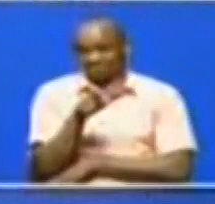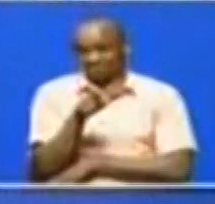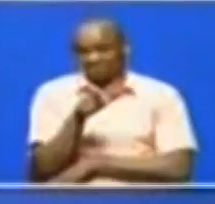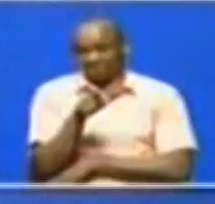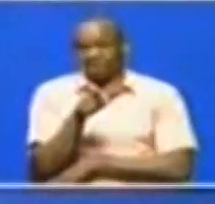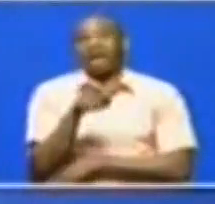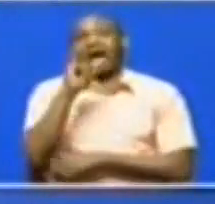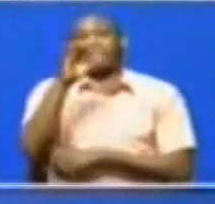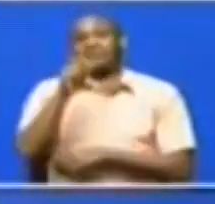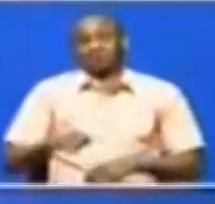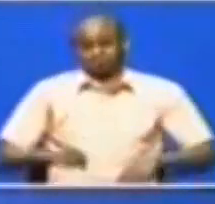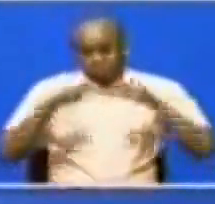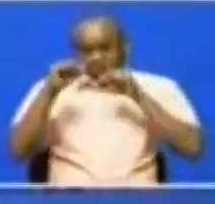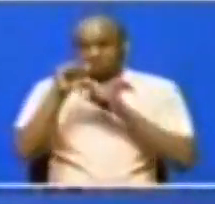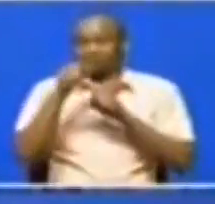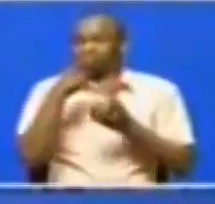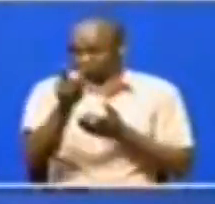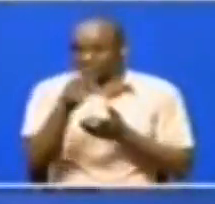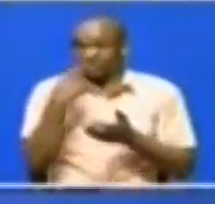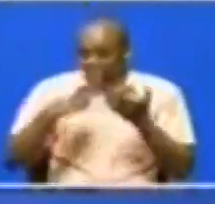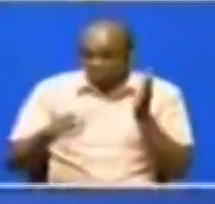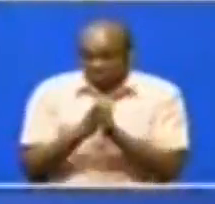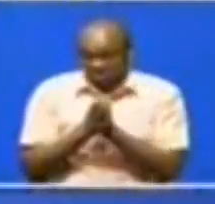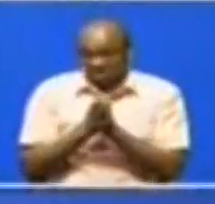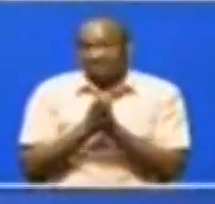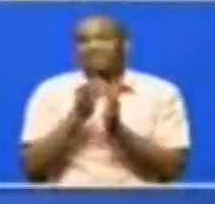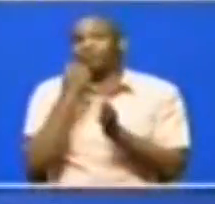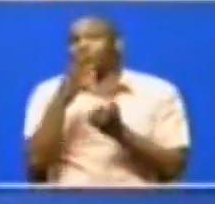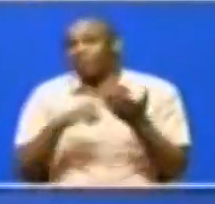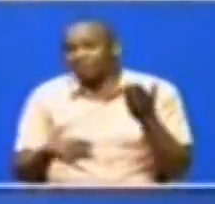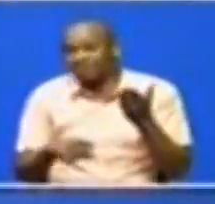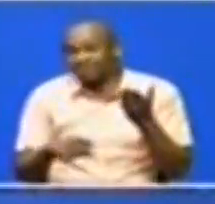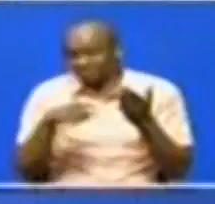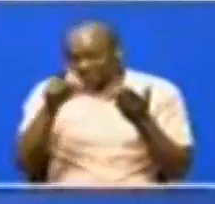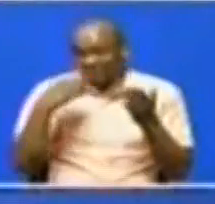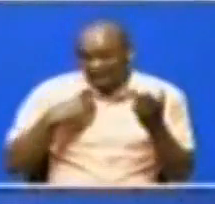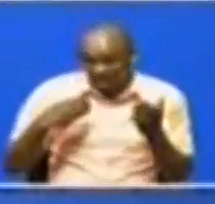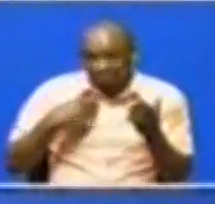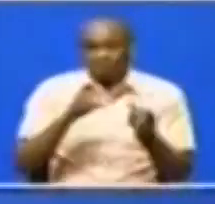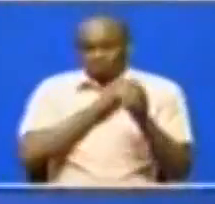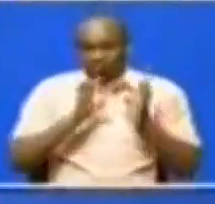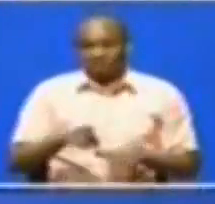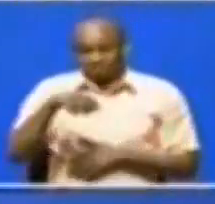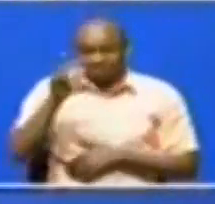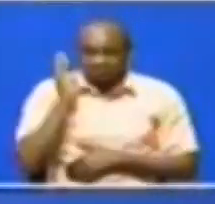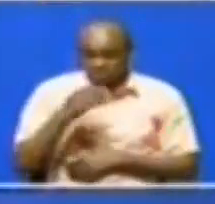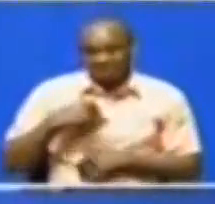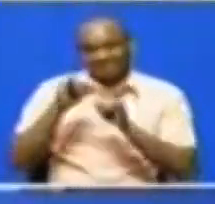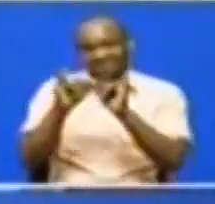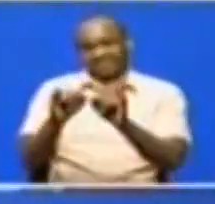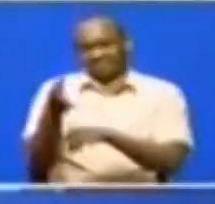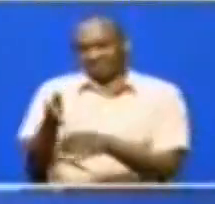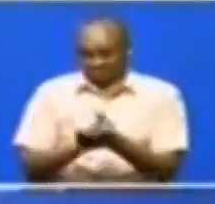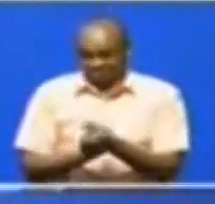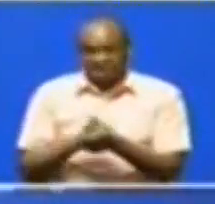the commission chairman Wafula Chebukati gave the latest hint yet. That his lineup of commissioners could remain the same.